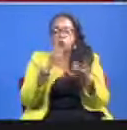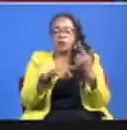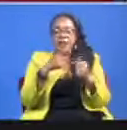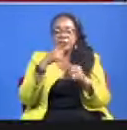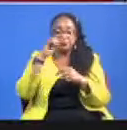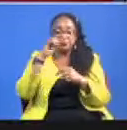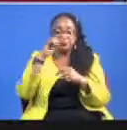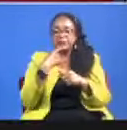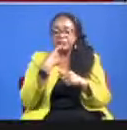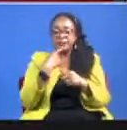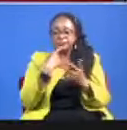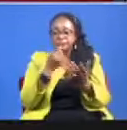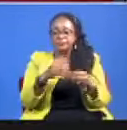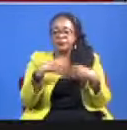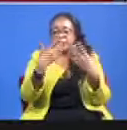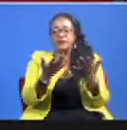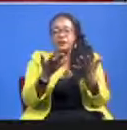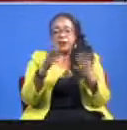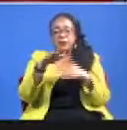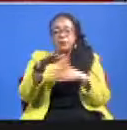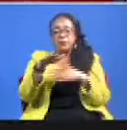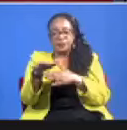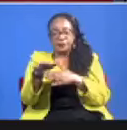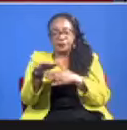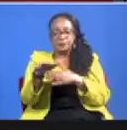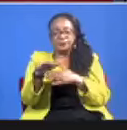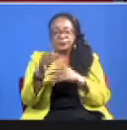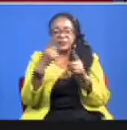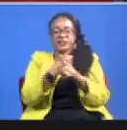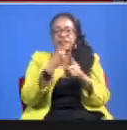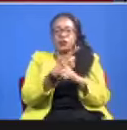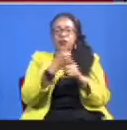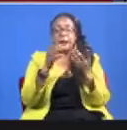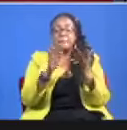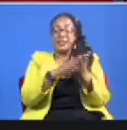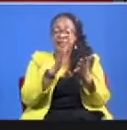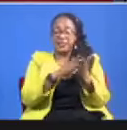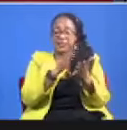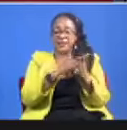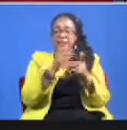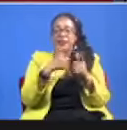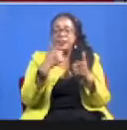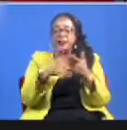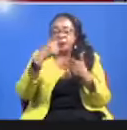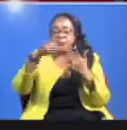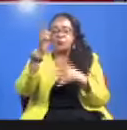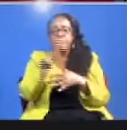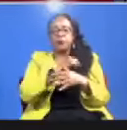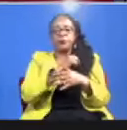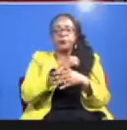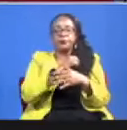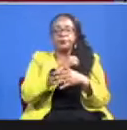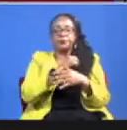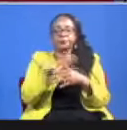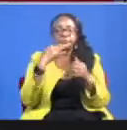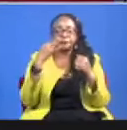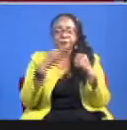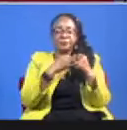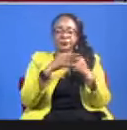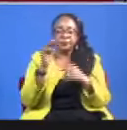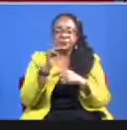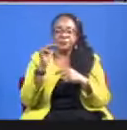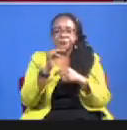an agreement given to Kenya, if what the press says is they have an agreement given to a board in the morning, right? Several hundred pages, and then in the afternoon it's